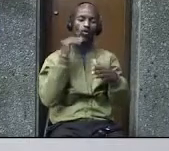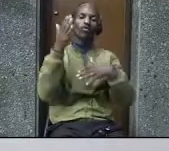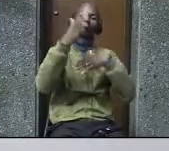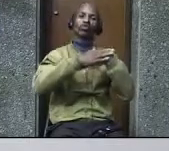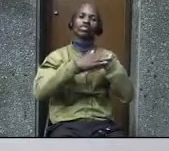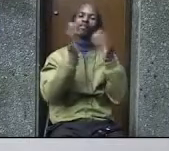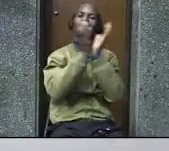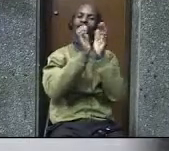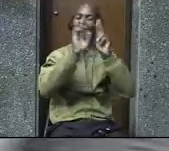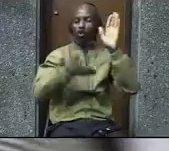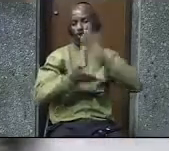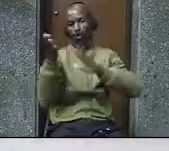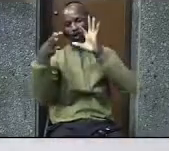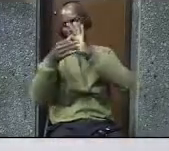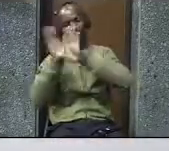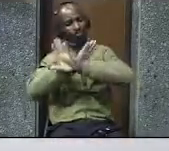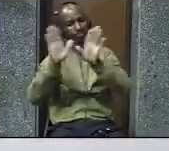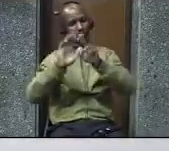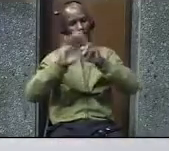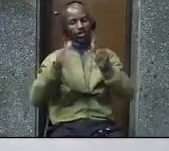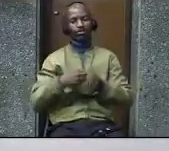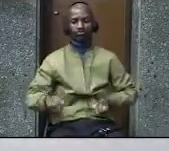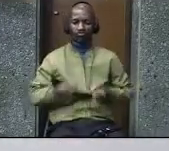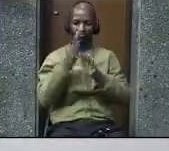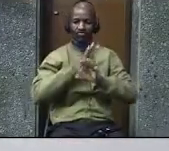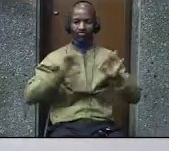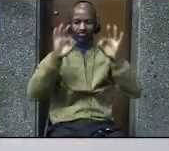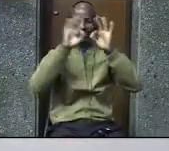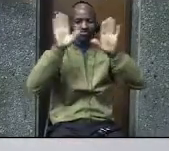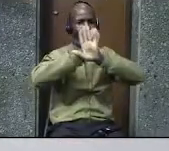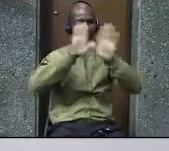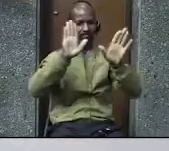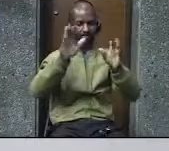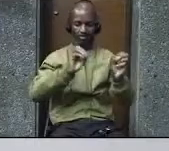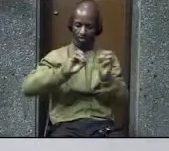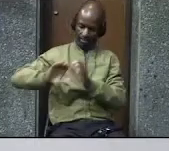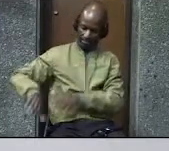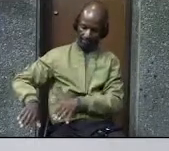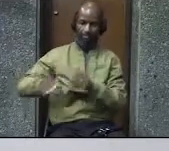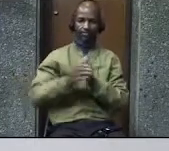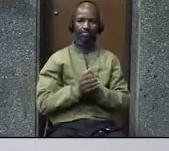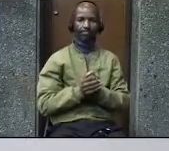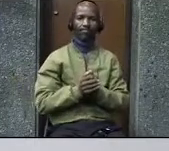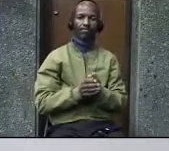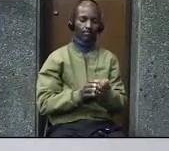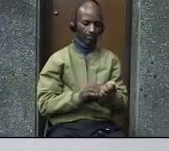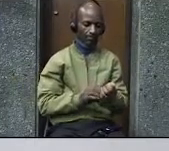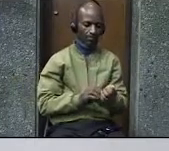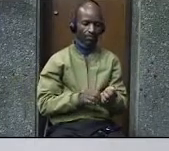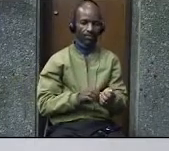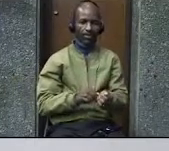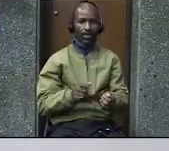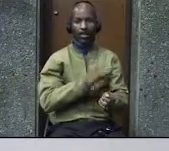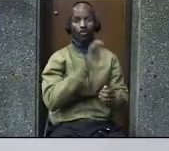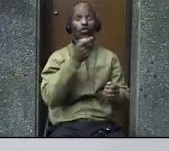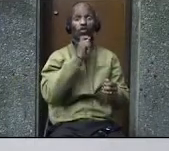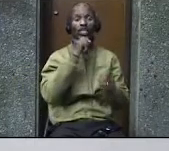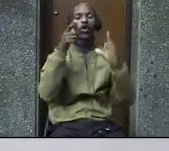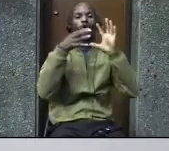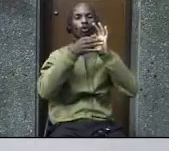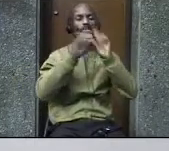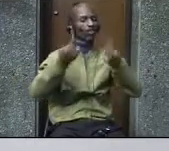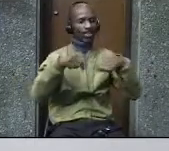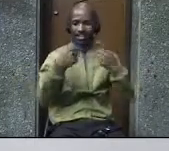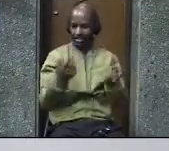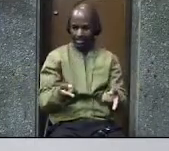meeting satsa maka yone. It's not an early Christmas present, we shiye mo ka notsa mile ka yone ka sibereke